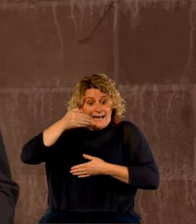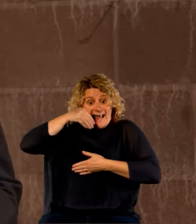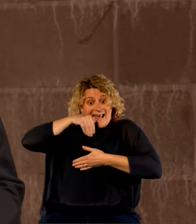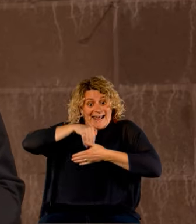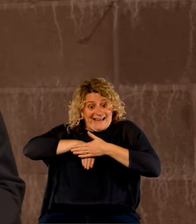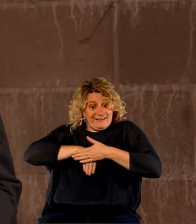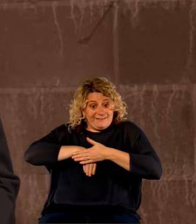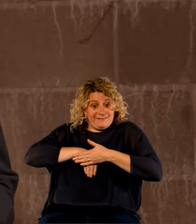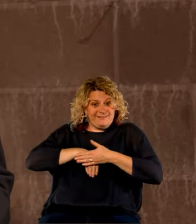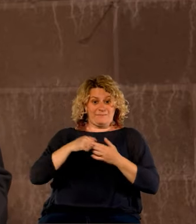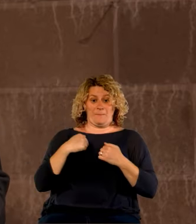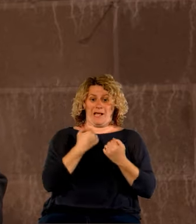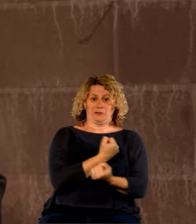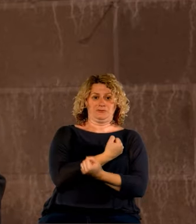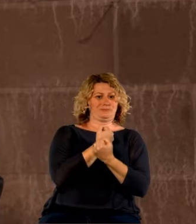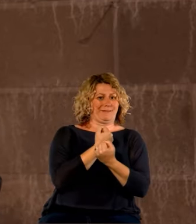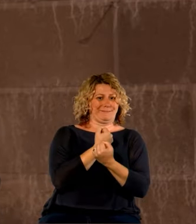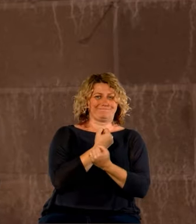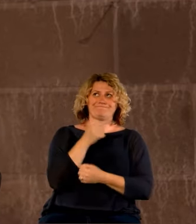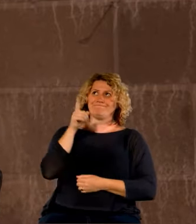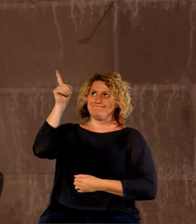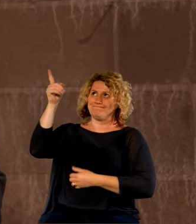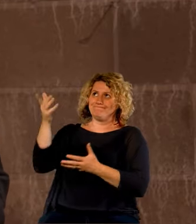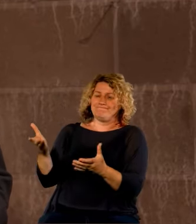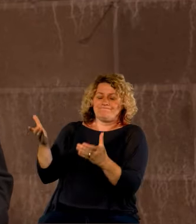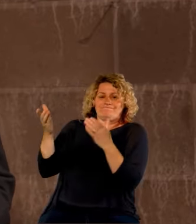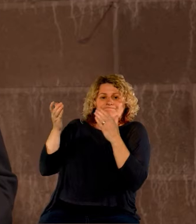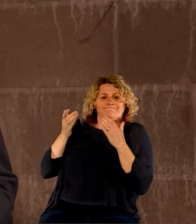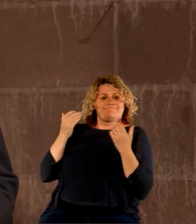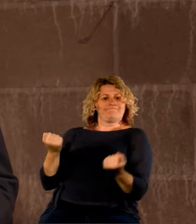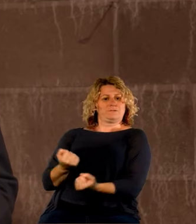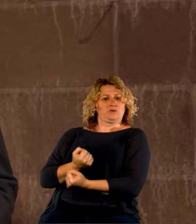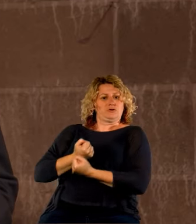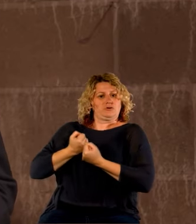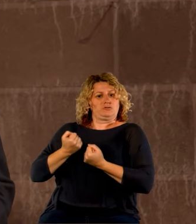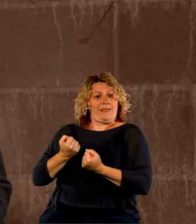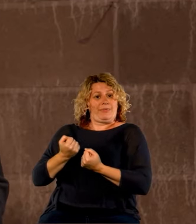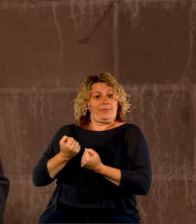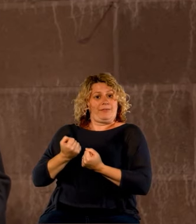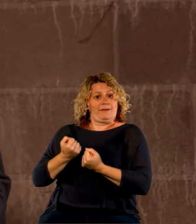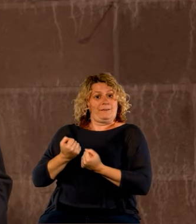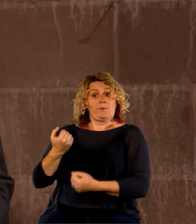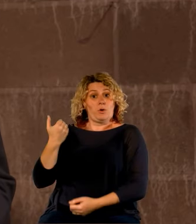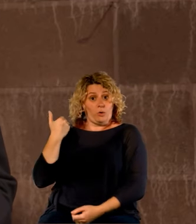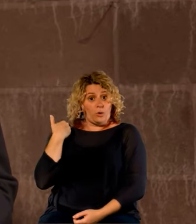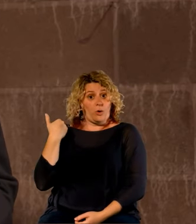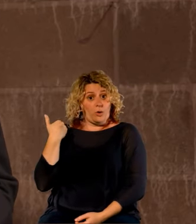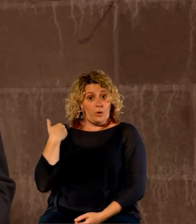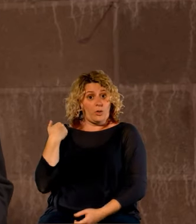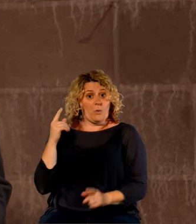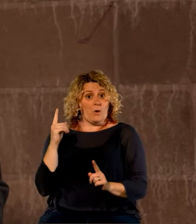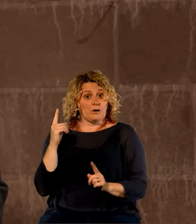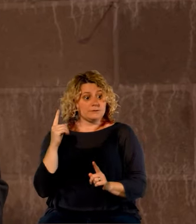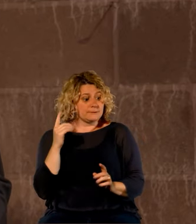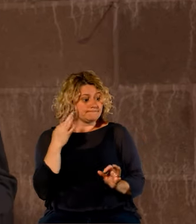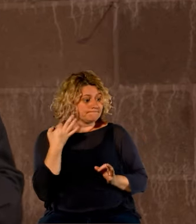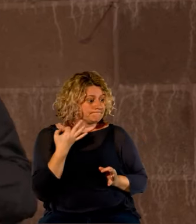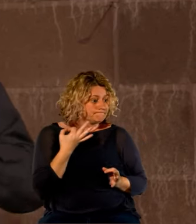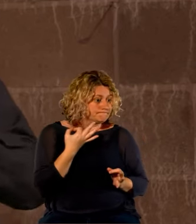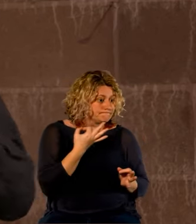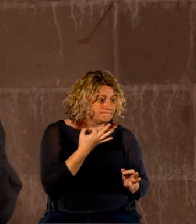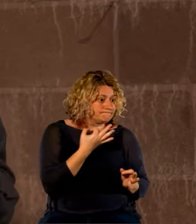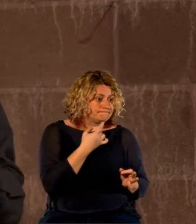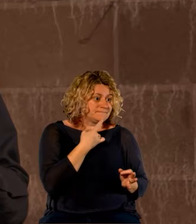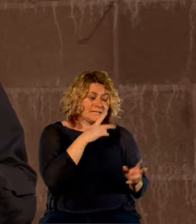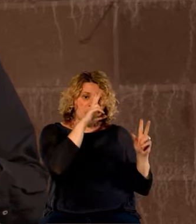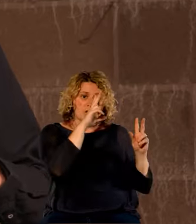our own strength, but there is that call to say no to ungodliness. And may it be so that we are those,